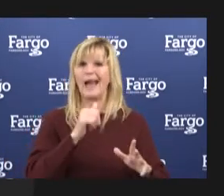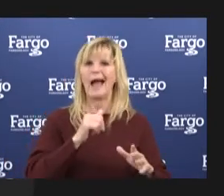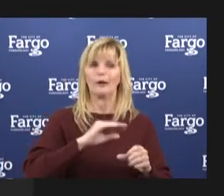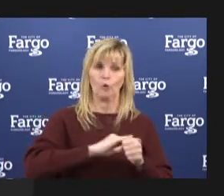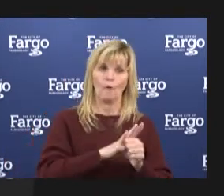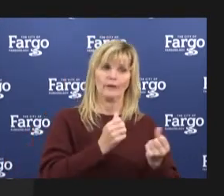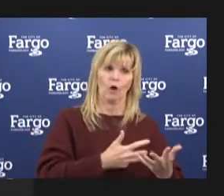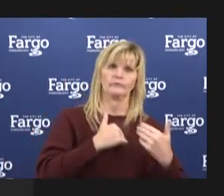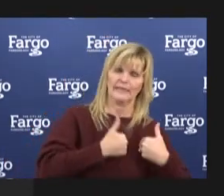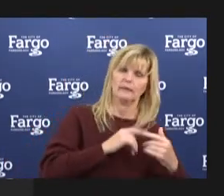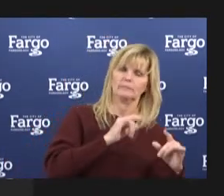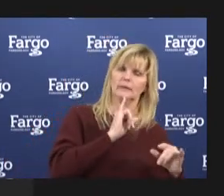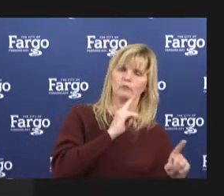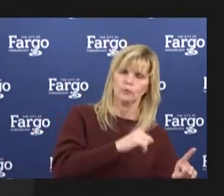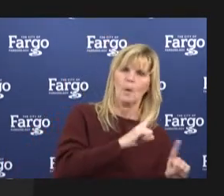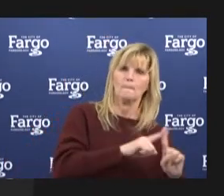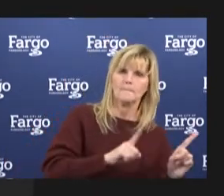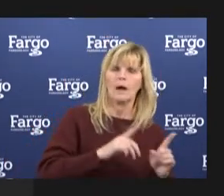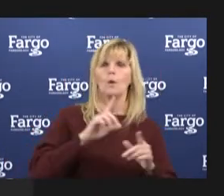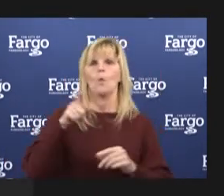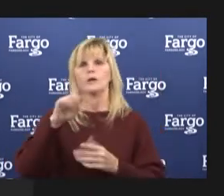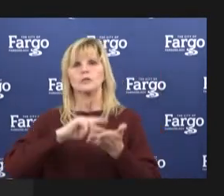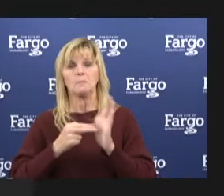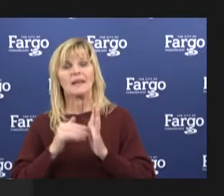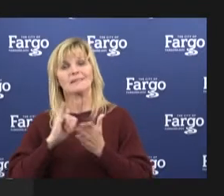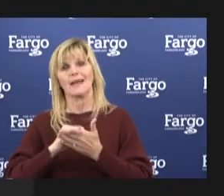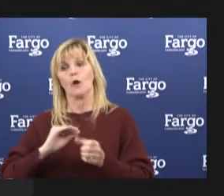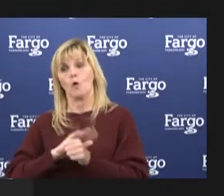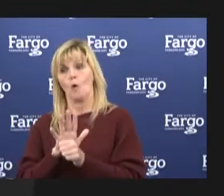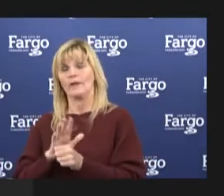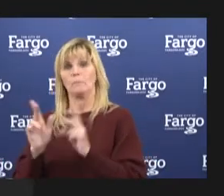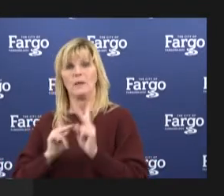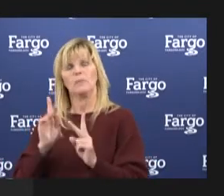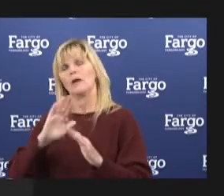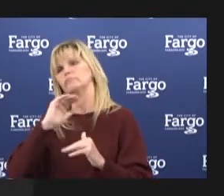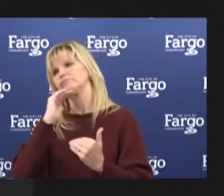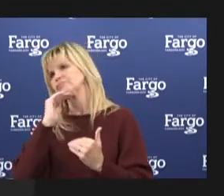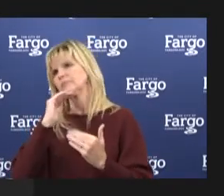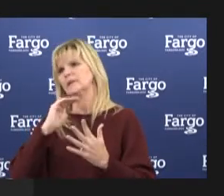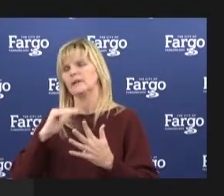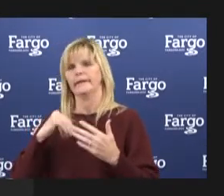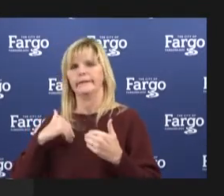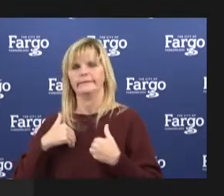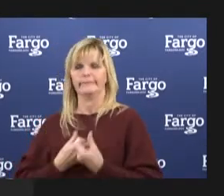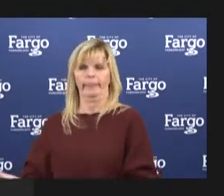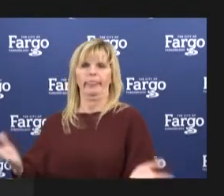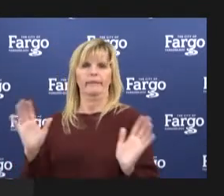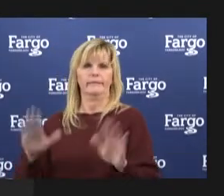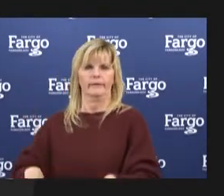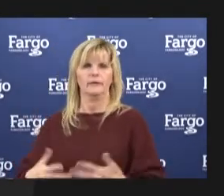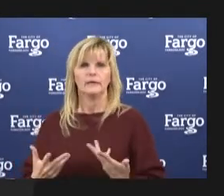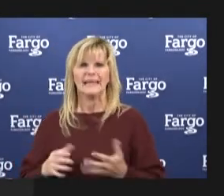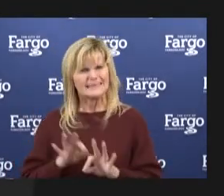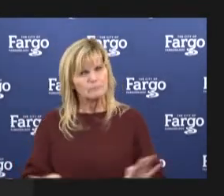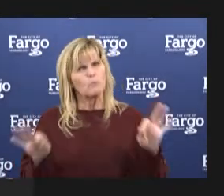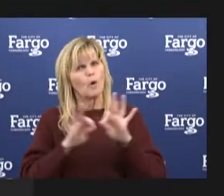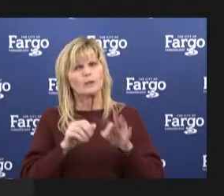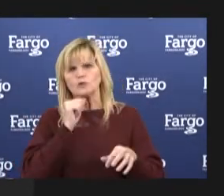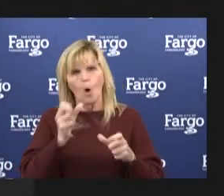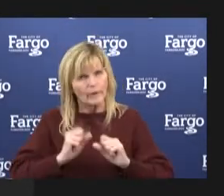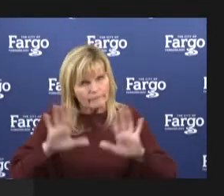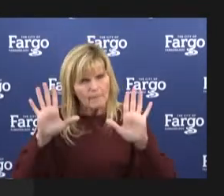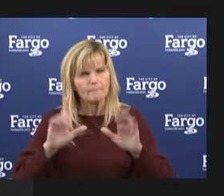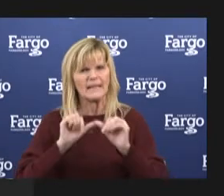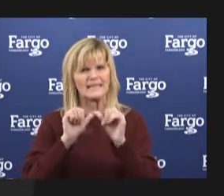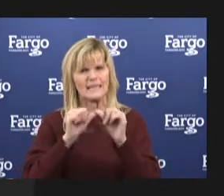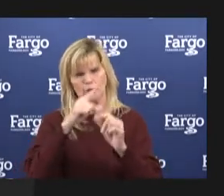Practice the social distancing, wear your mask when recommended or required, wash your hands, all of the public health